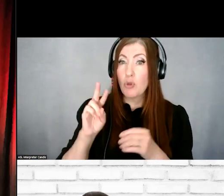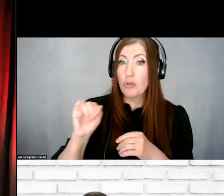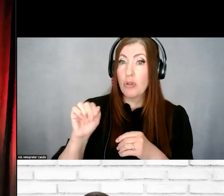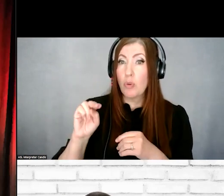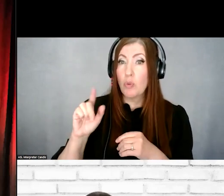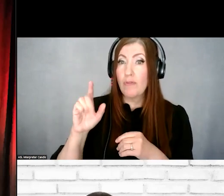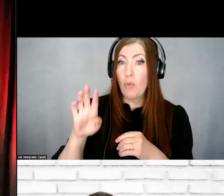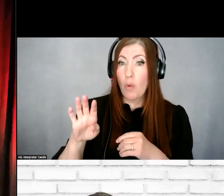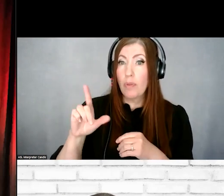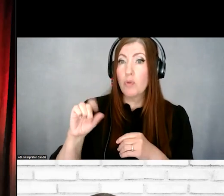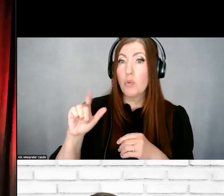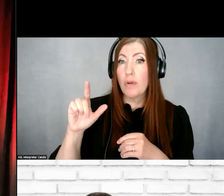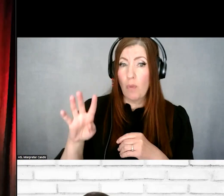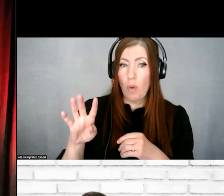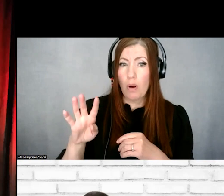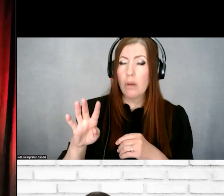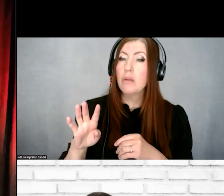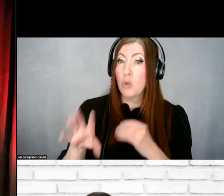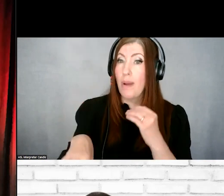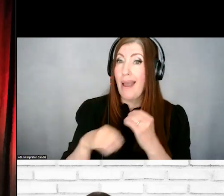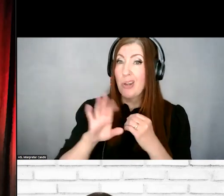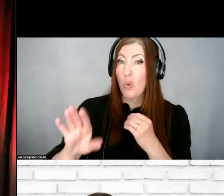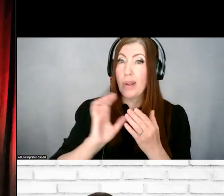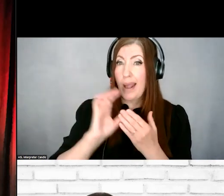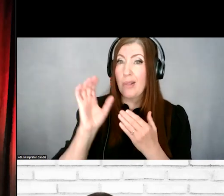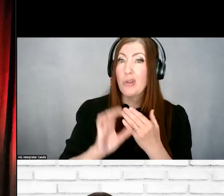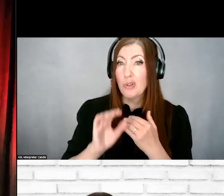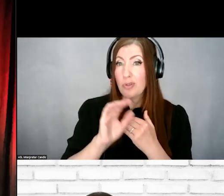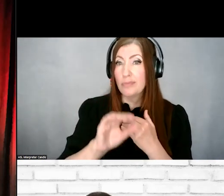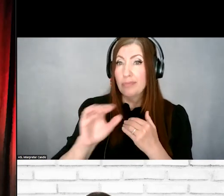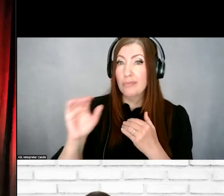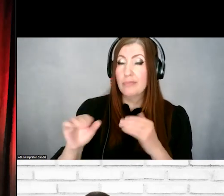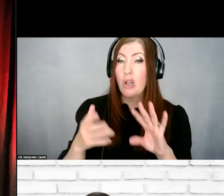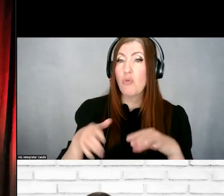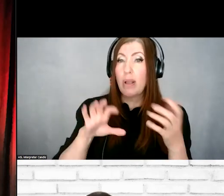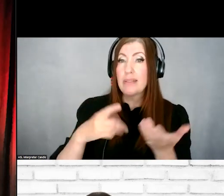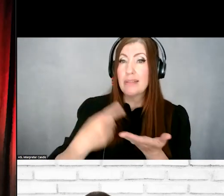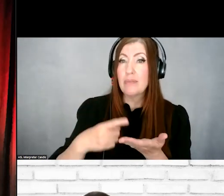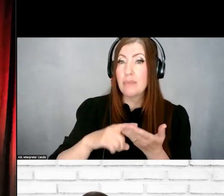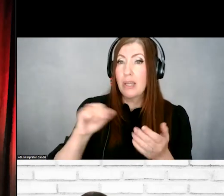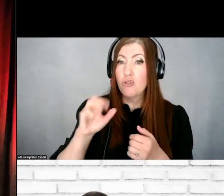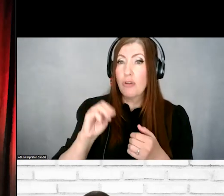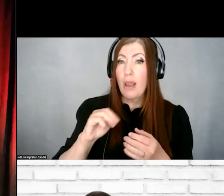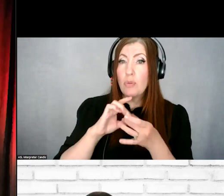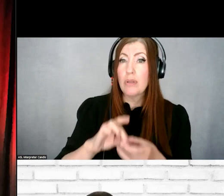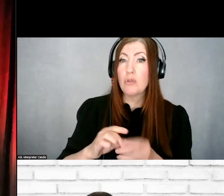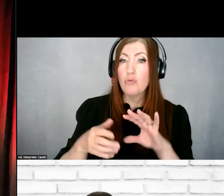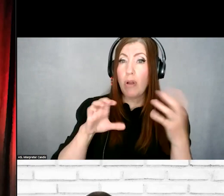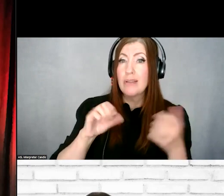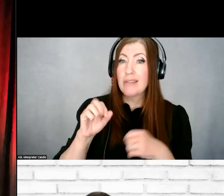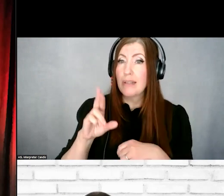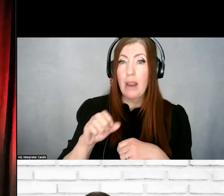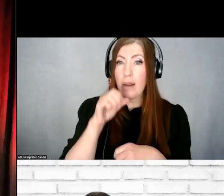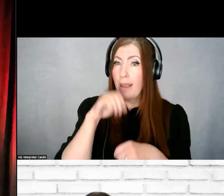24th of 2024. So put that on your calendars, folks. This Crisis Debate Jam about crisis care shouldn't come in a police car. We